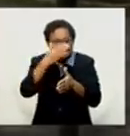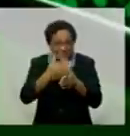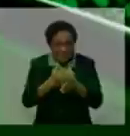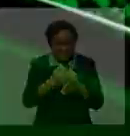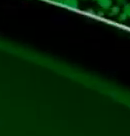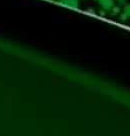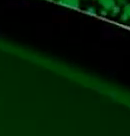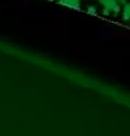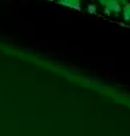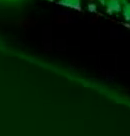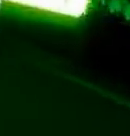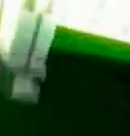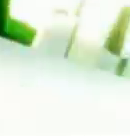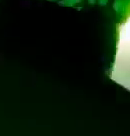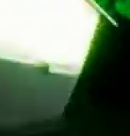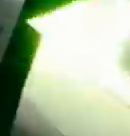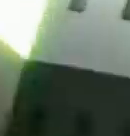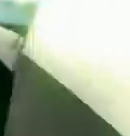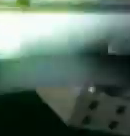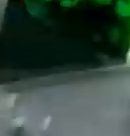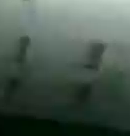penalty.